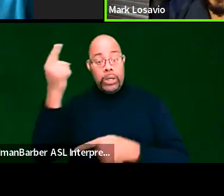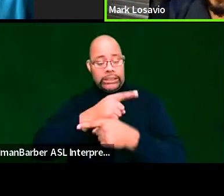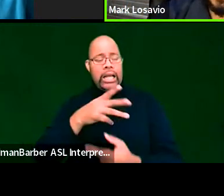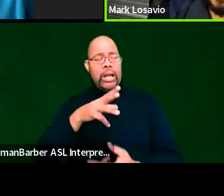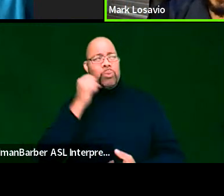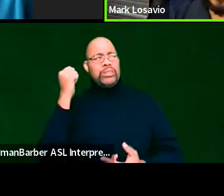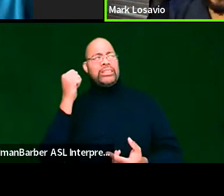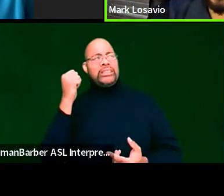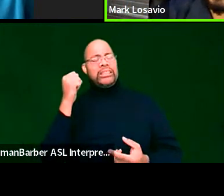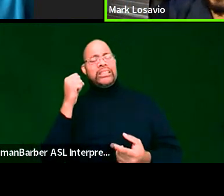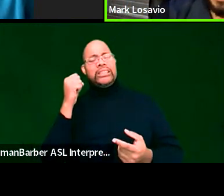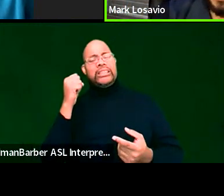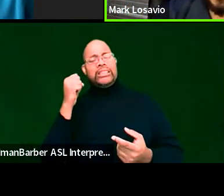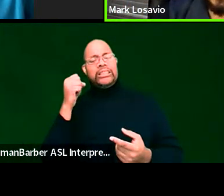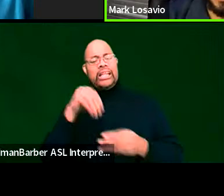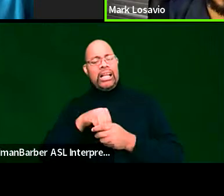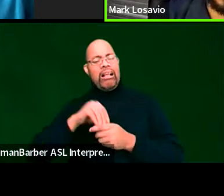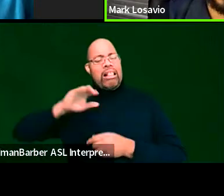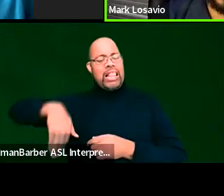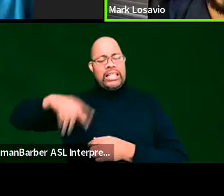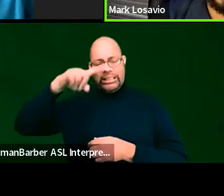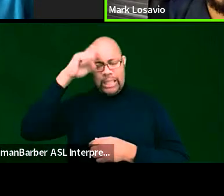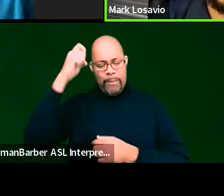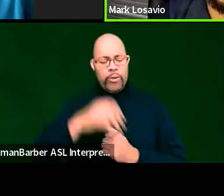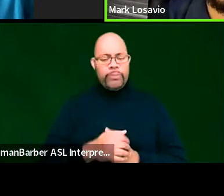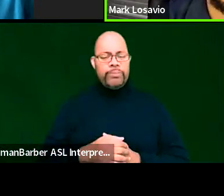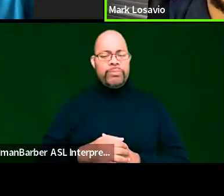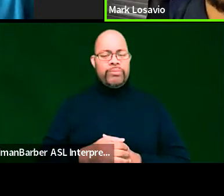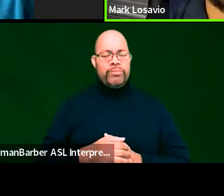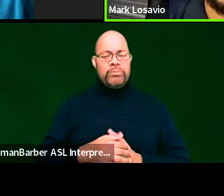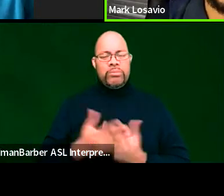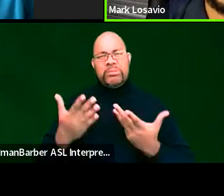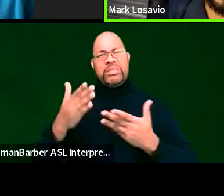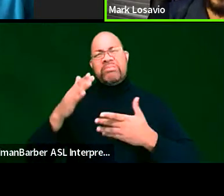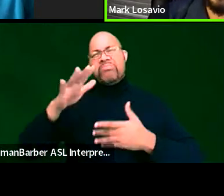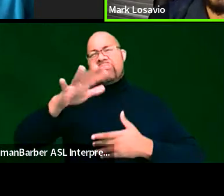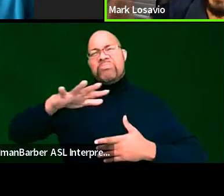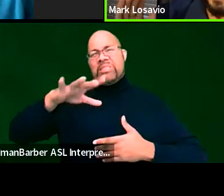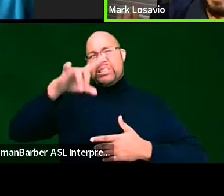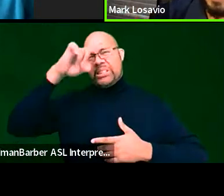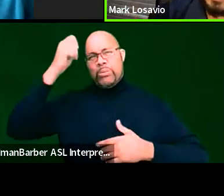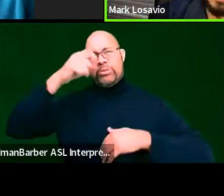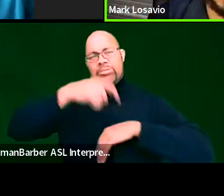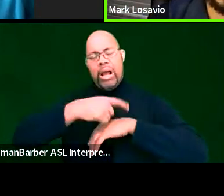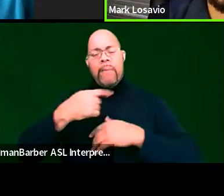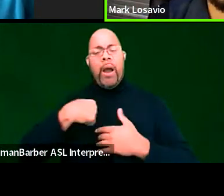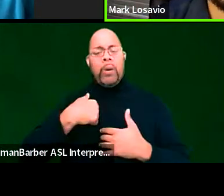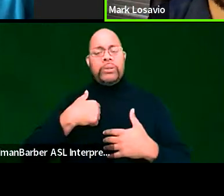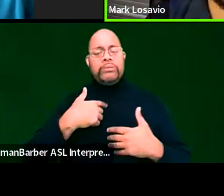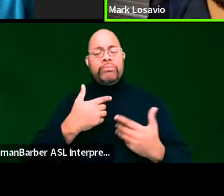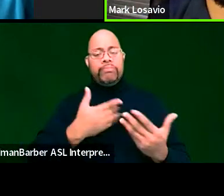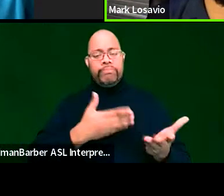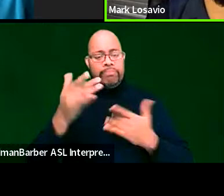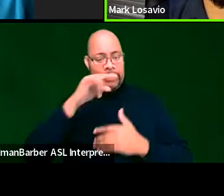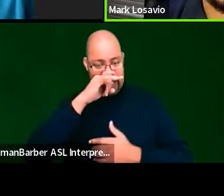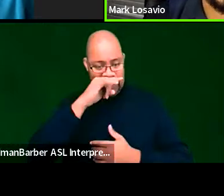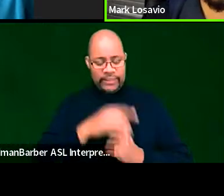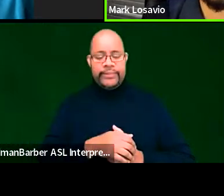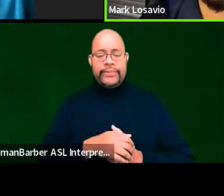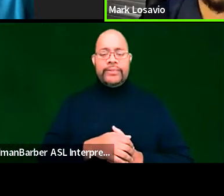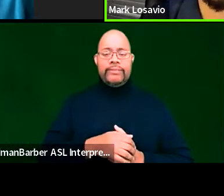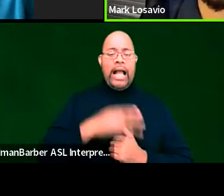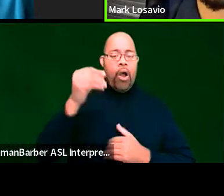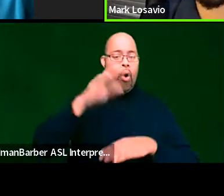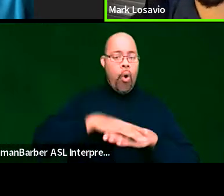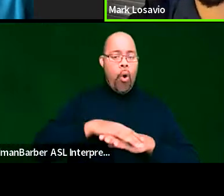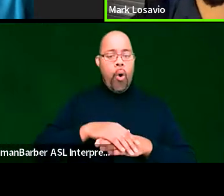in like late summer or sometime in the summer, I was taking these kids out